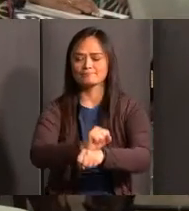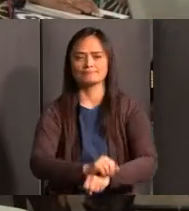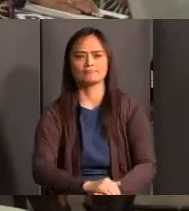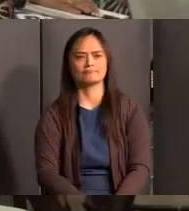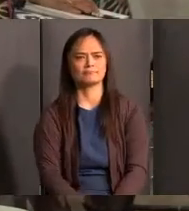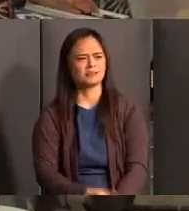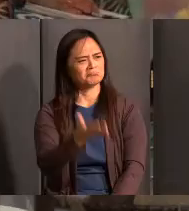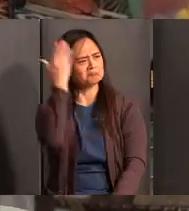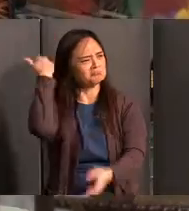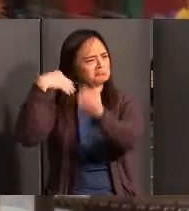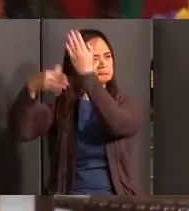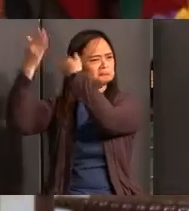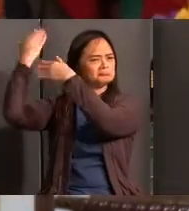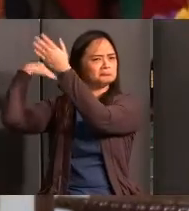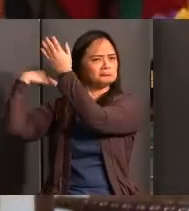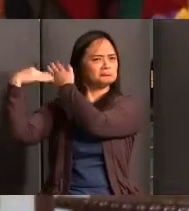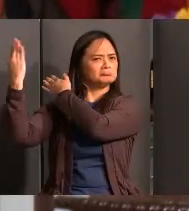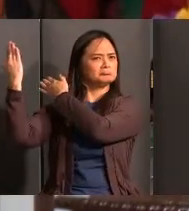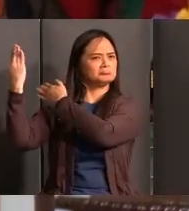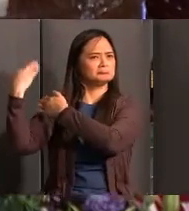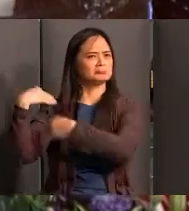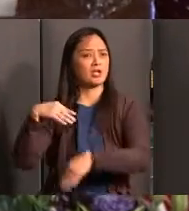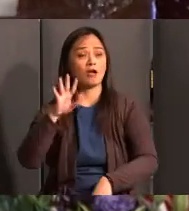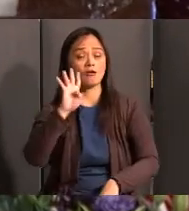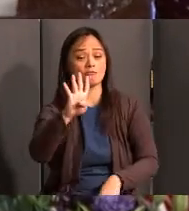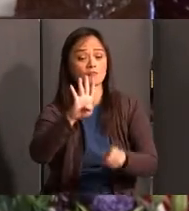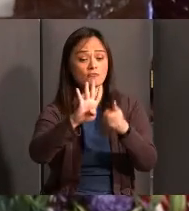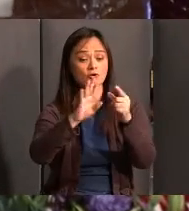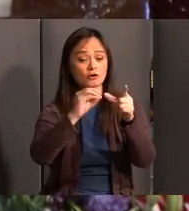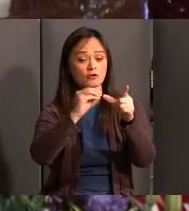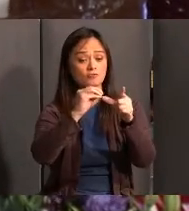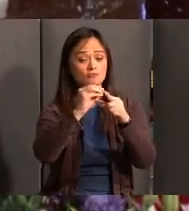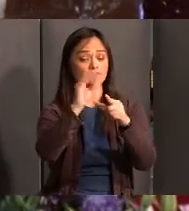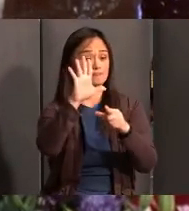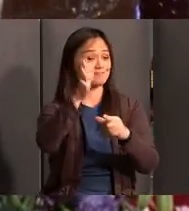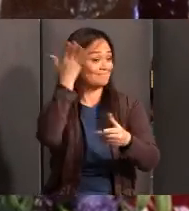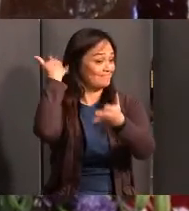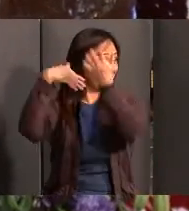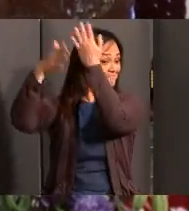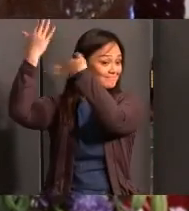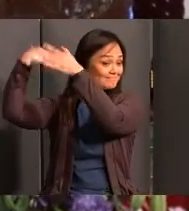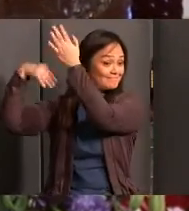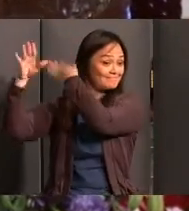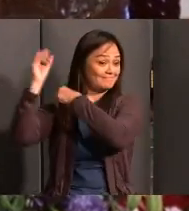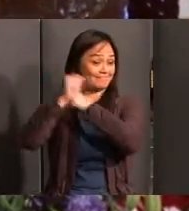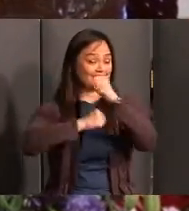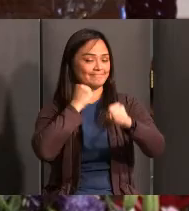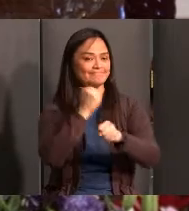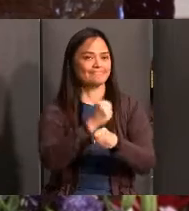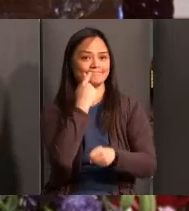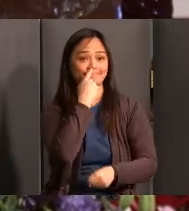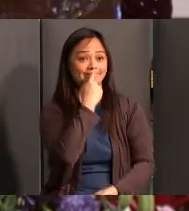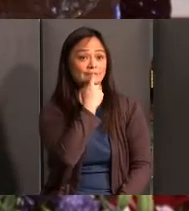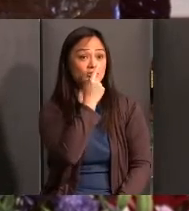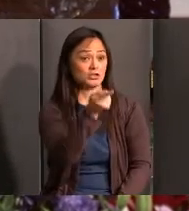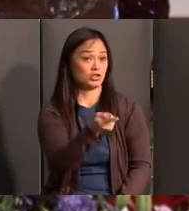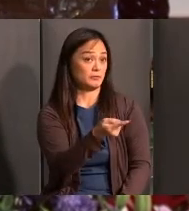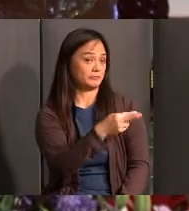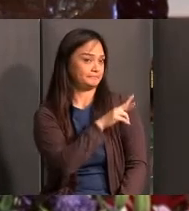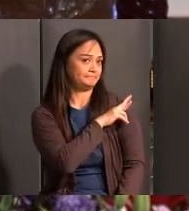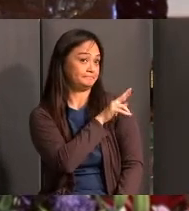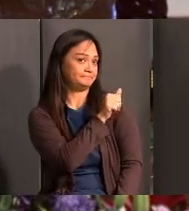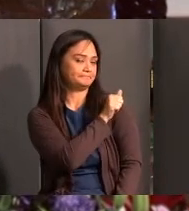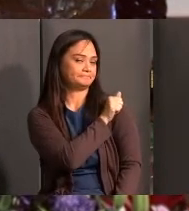some years back, about 4 or 5 years ago, ay tinalakay ko rin po itong talatang ito,